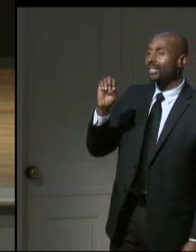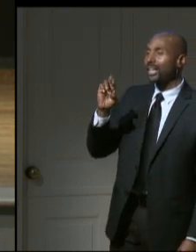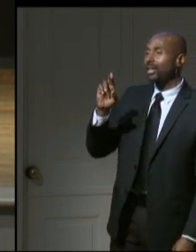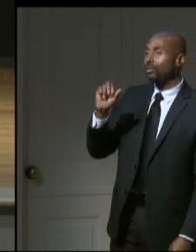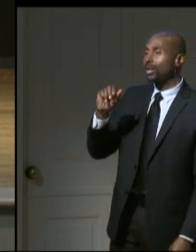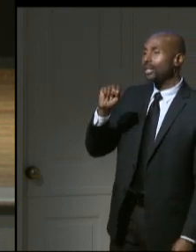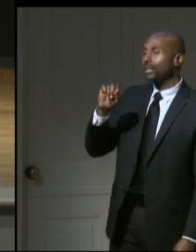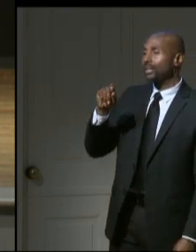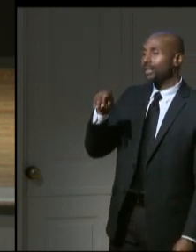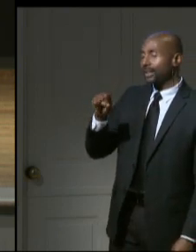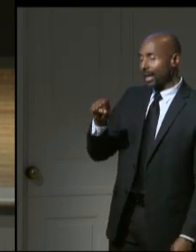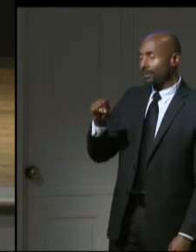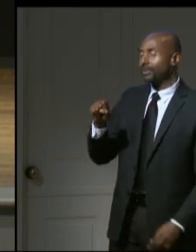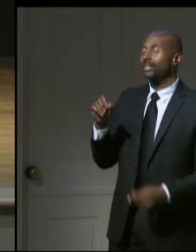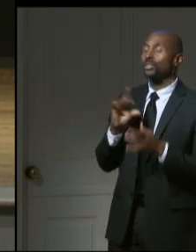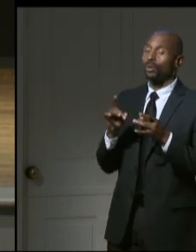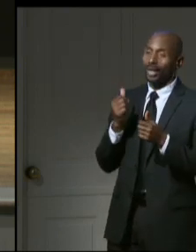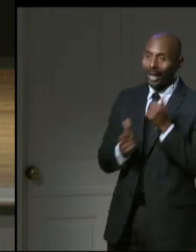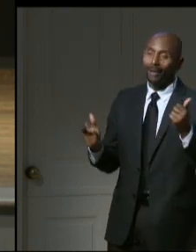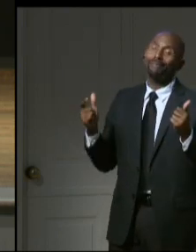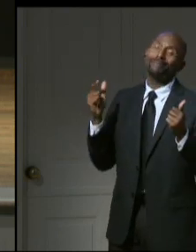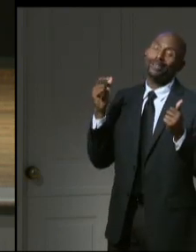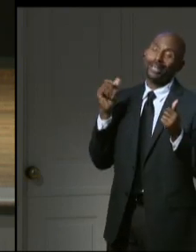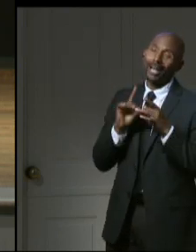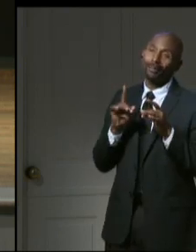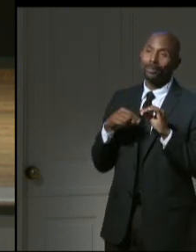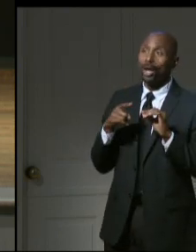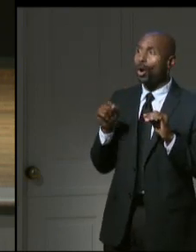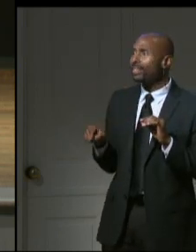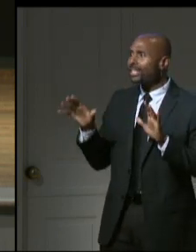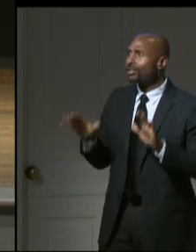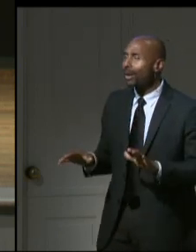is great, which is great to hear, of course.